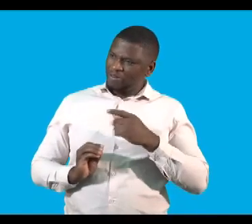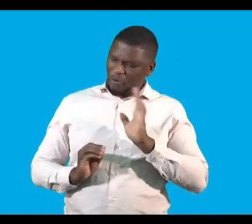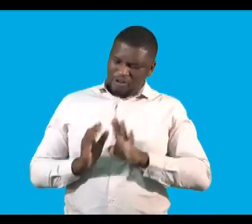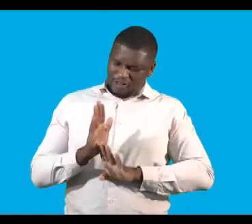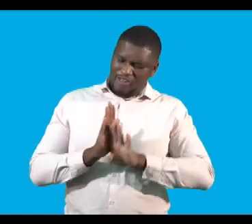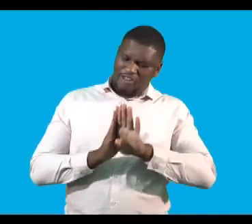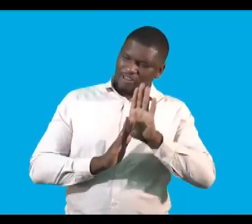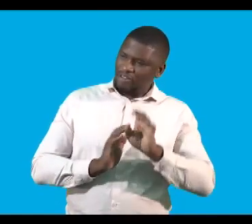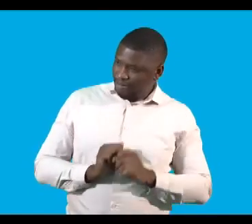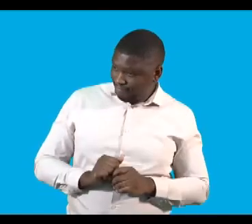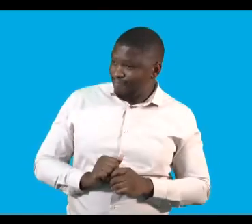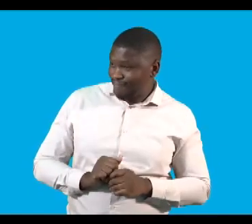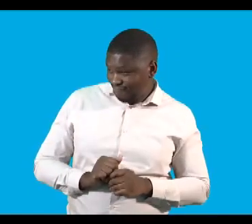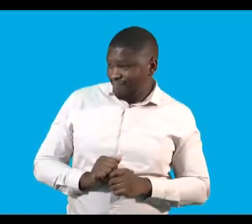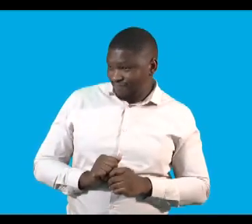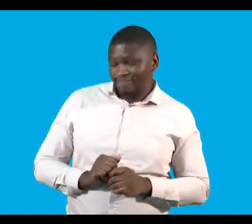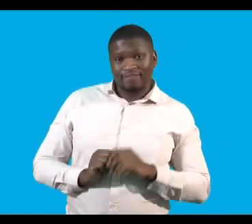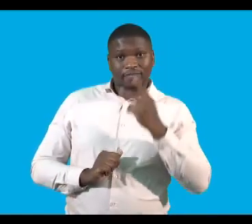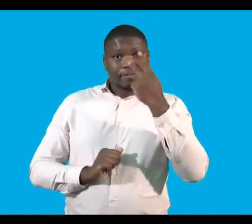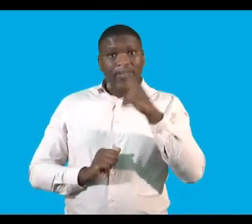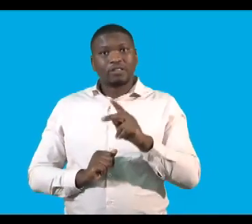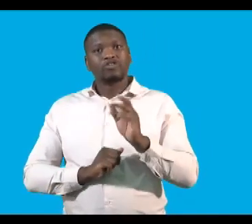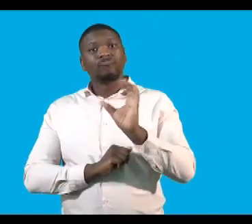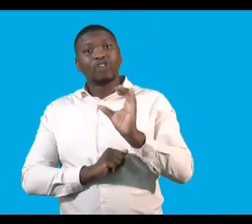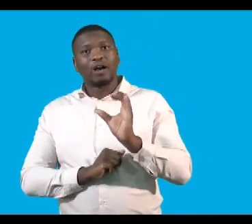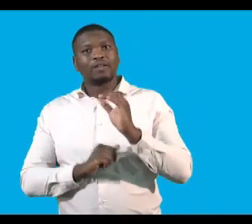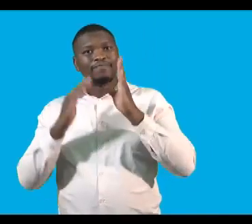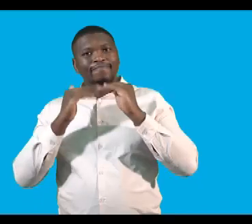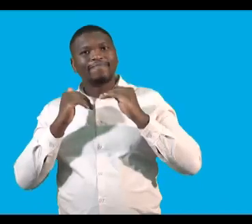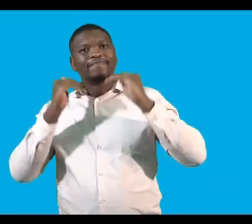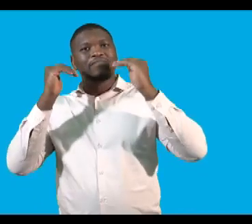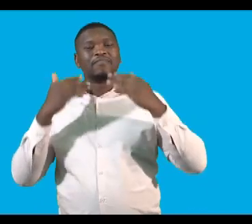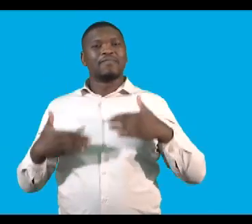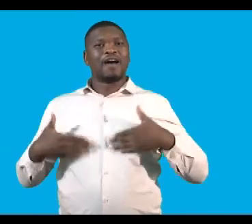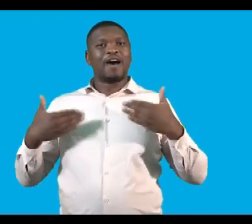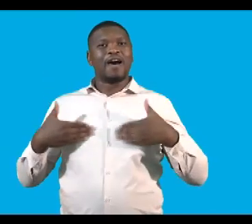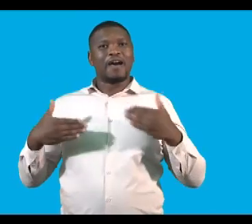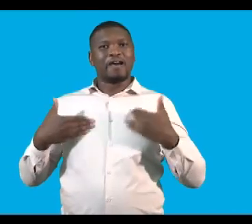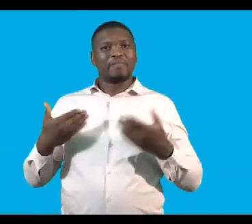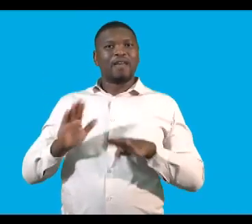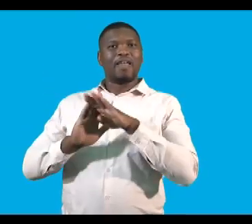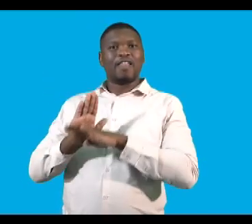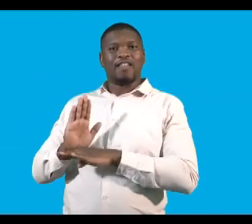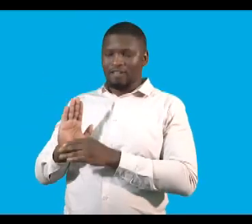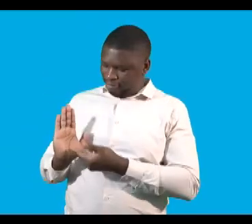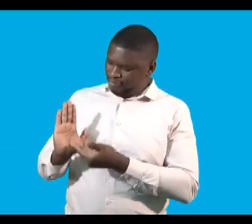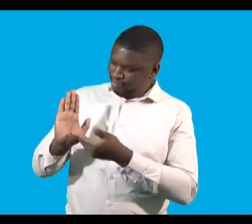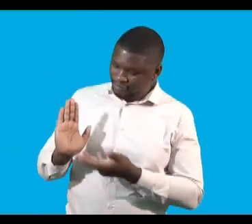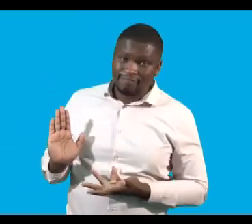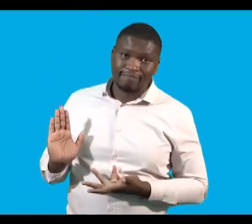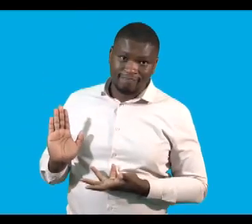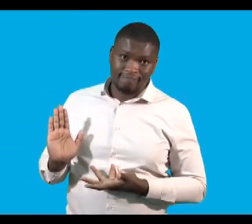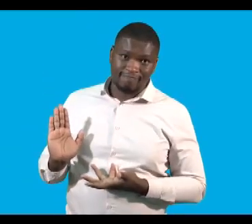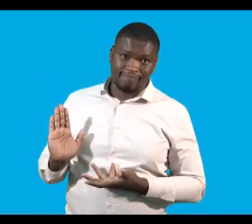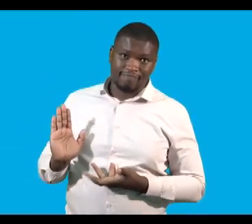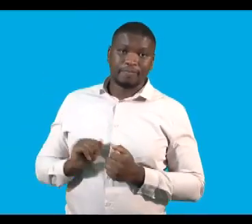going to be a better person. Look at Charlie Brown. He's smiling, he's quite happy with himself, and he's holding up the list that